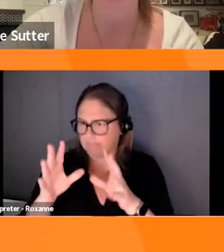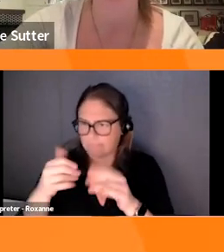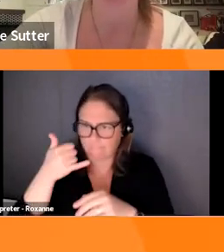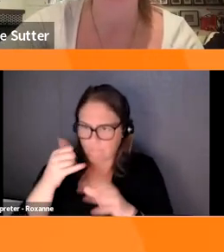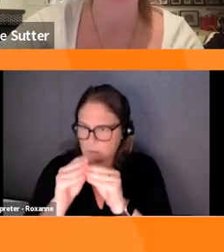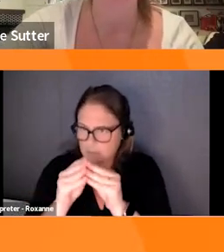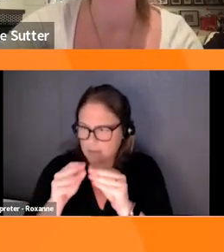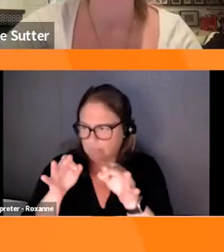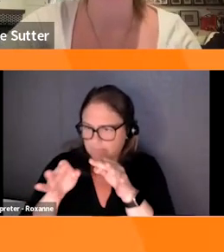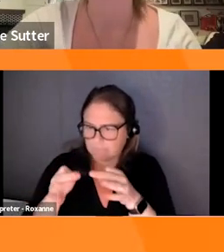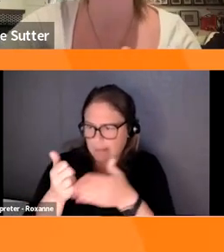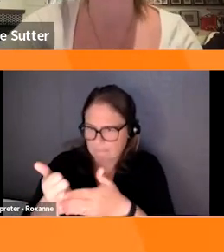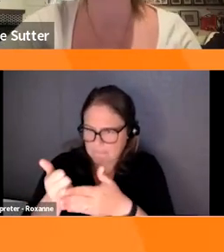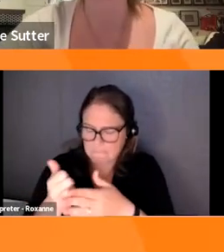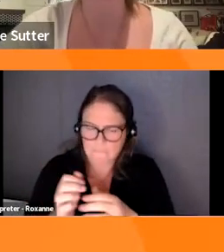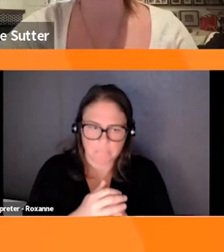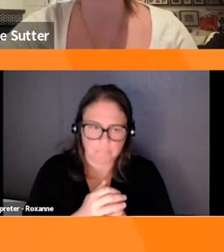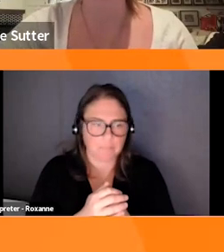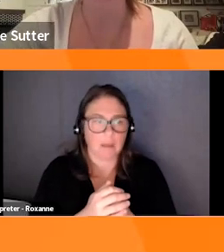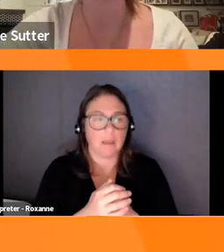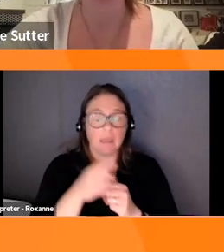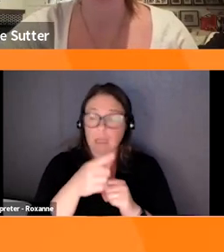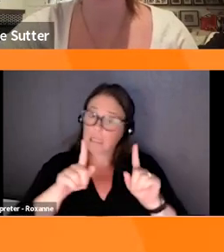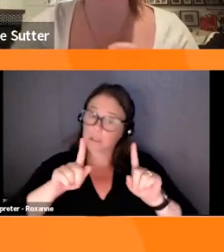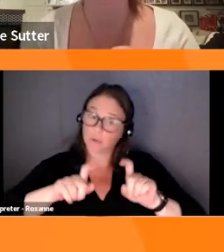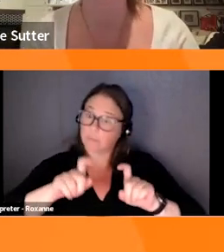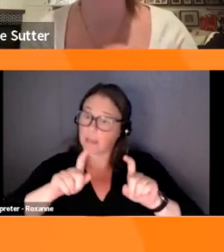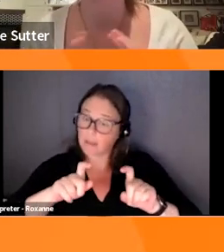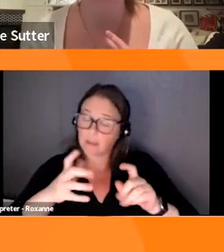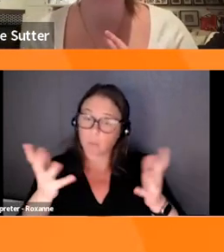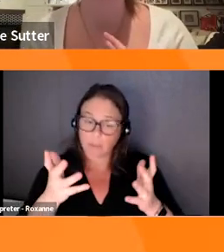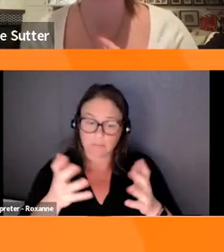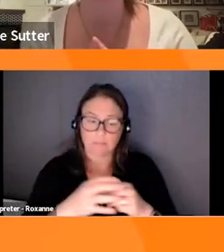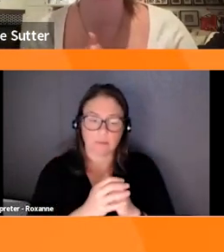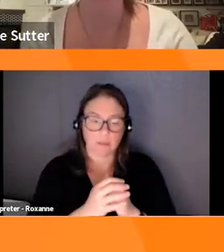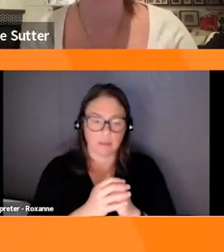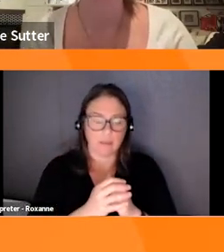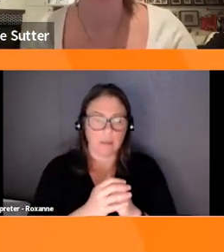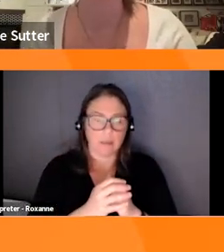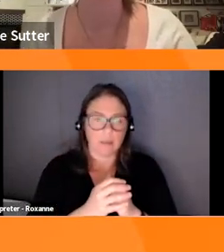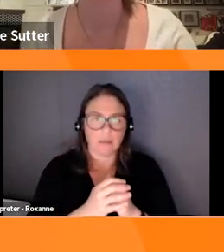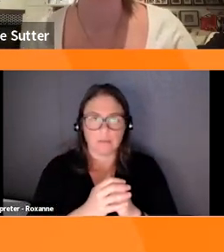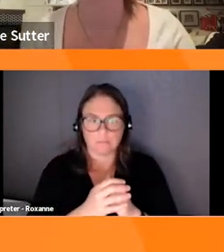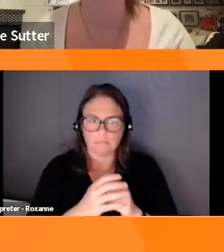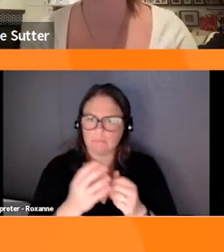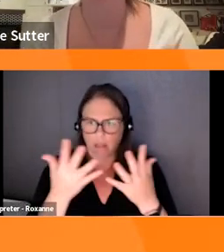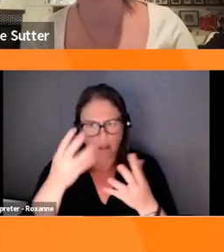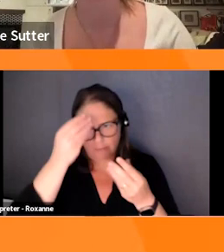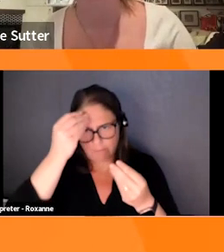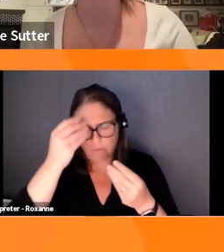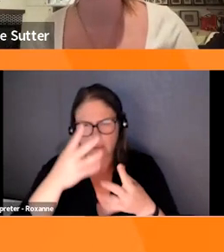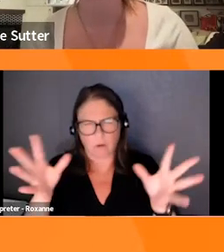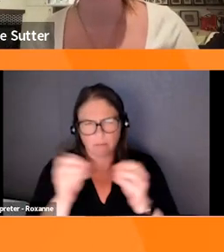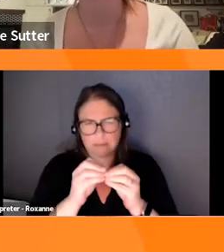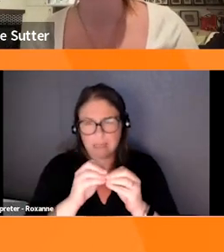start a survey. So it gives you a little bit of information. The survey overall takes around 60 minutes. And I